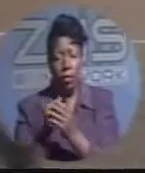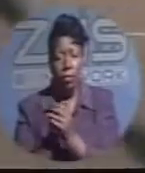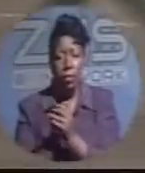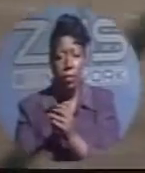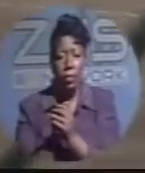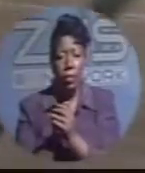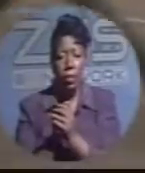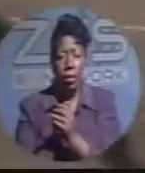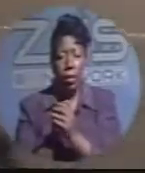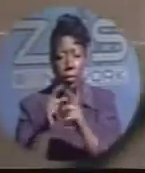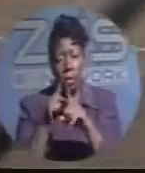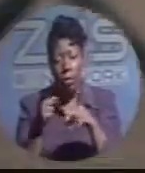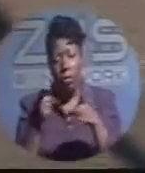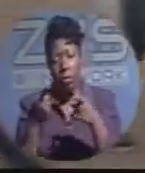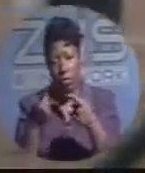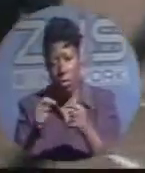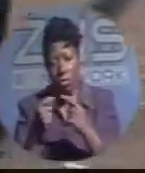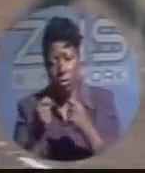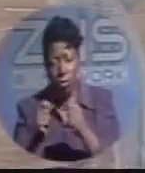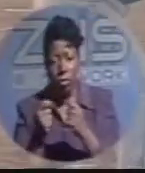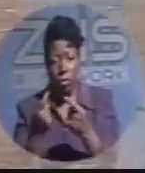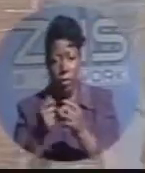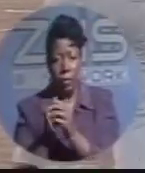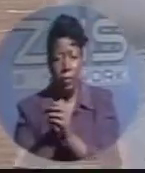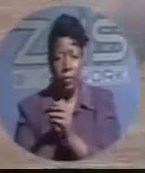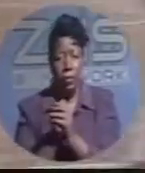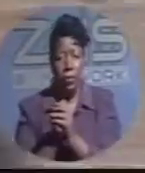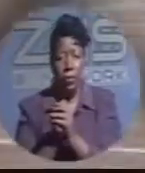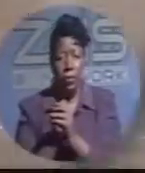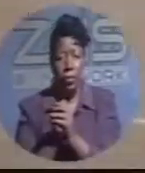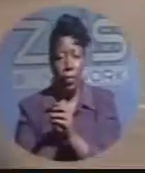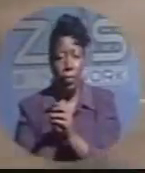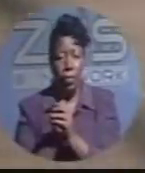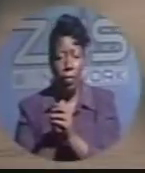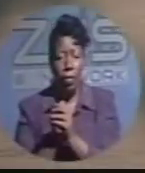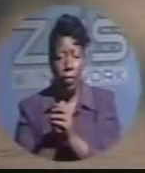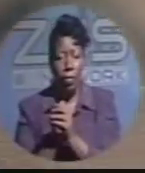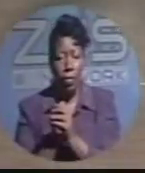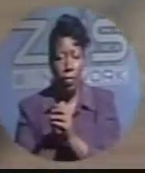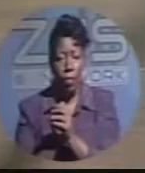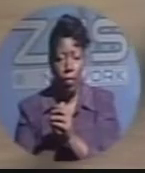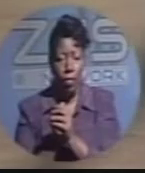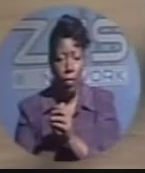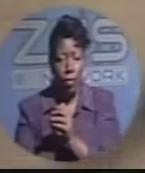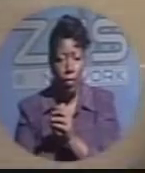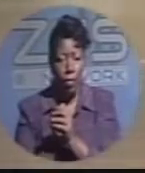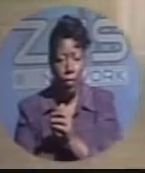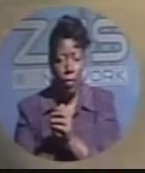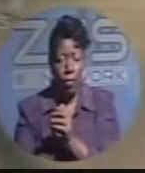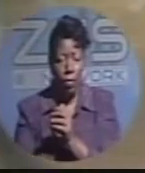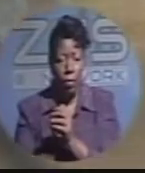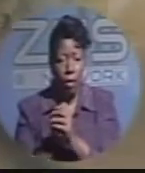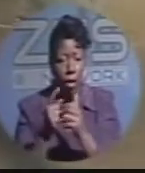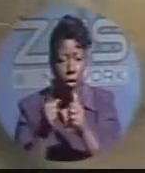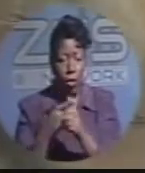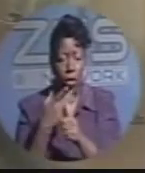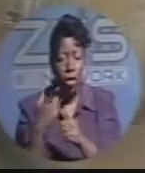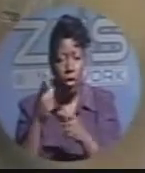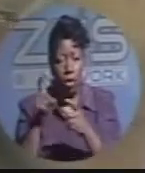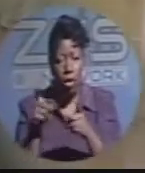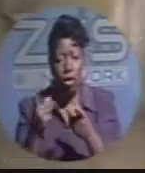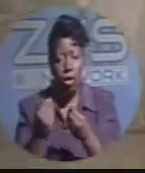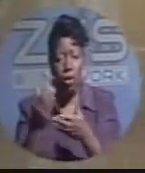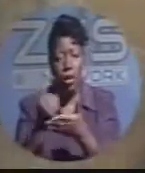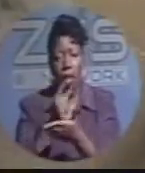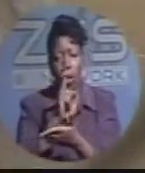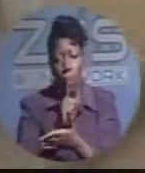and so we just had to come out here and we did our job. What do you do now for game four comes? And possibly game five on Saturday. Well, the first thing to do, like we said, we can take one game